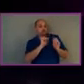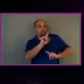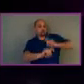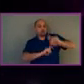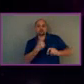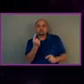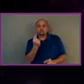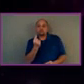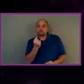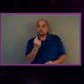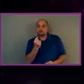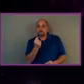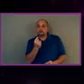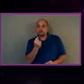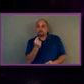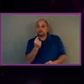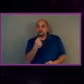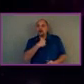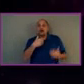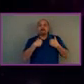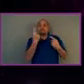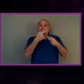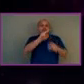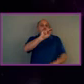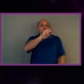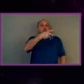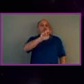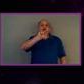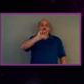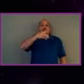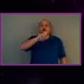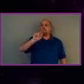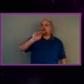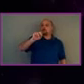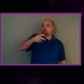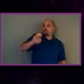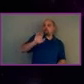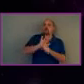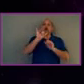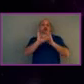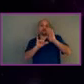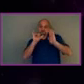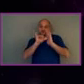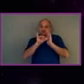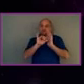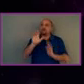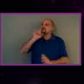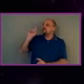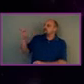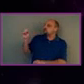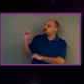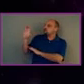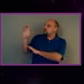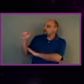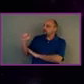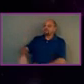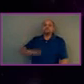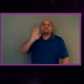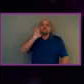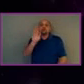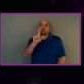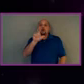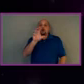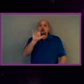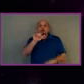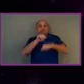Nope, Nope, Nope on YouTube. Jessica, I think this is a good one for you, who asks, will Lucy be sending data and photos